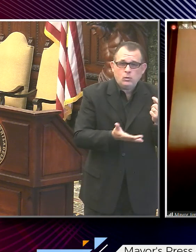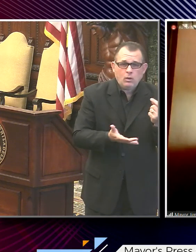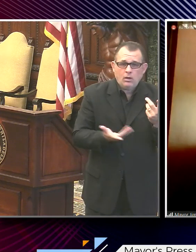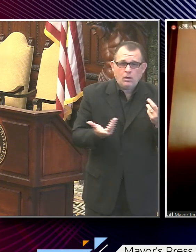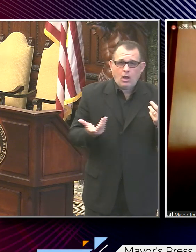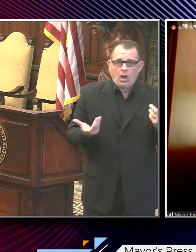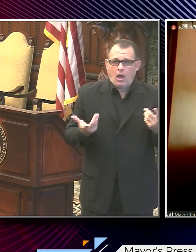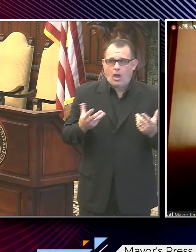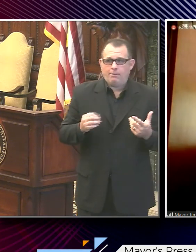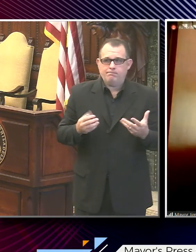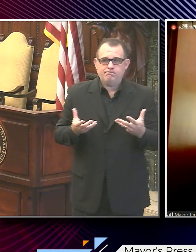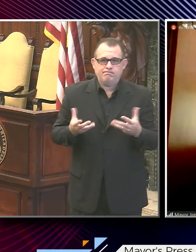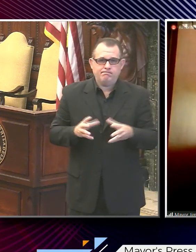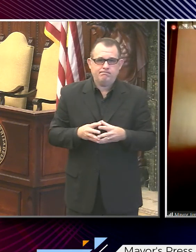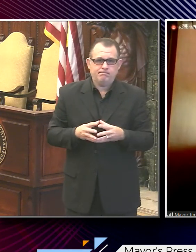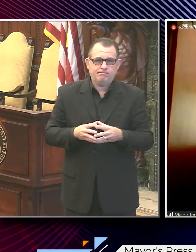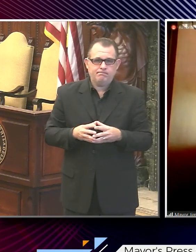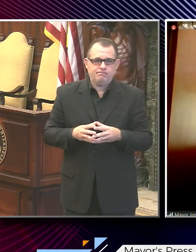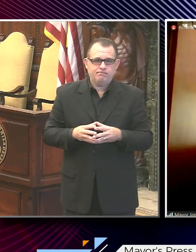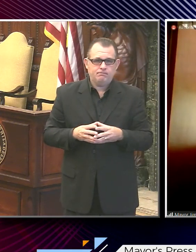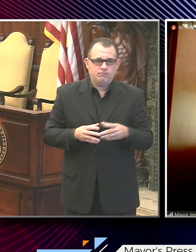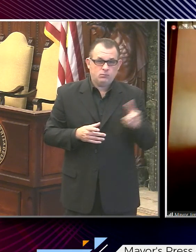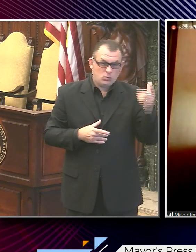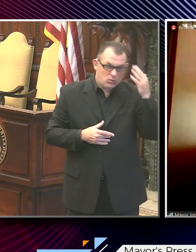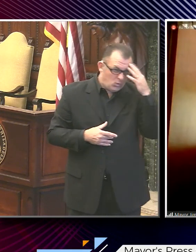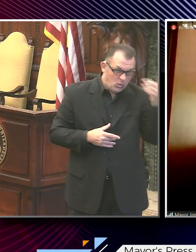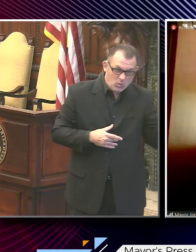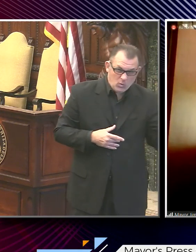Eva, do you know?